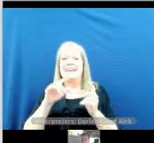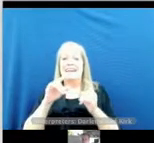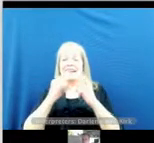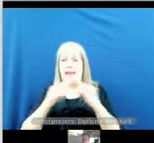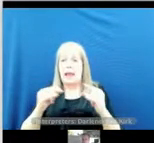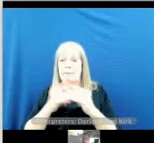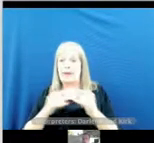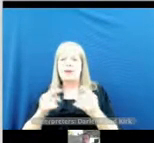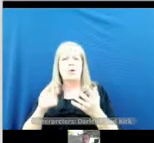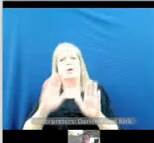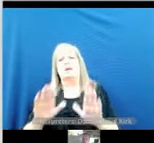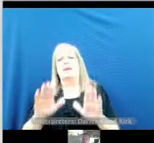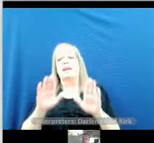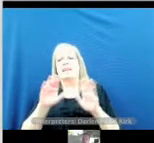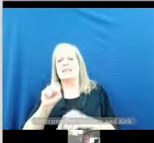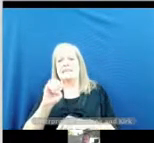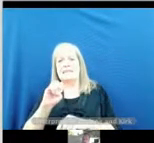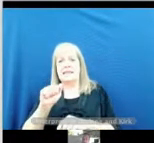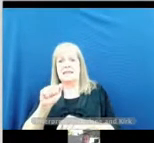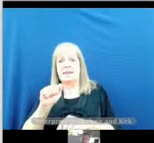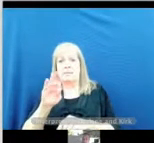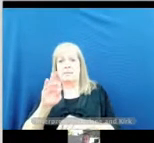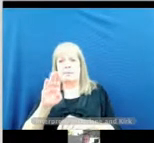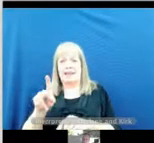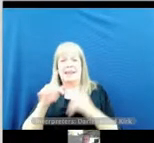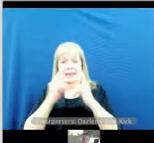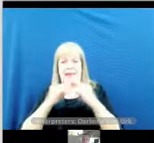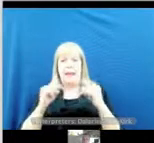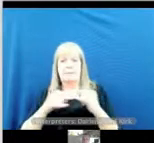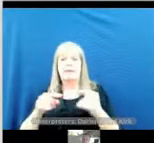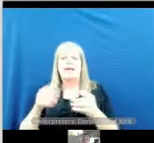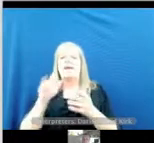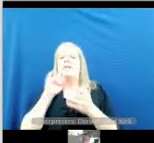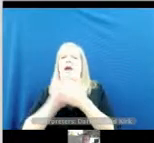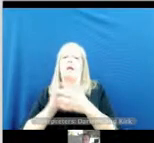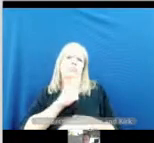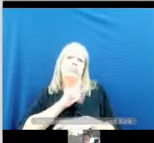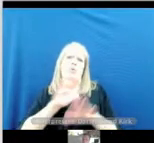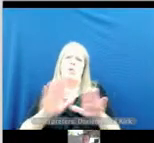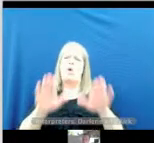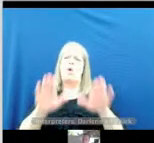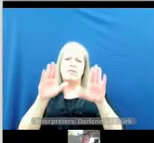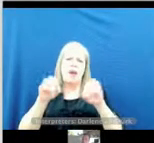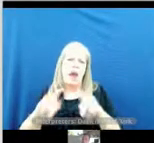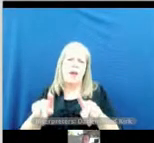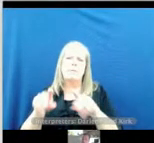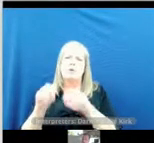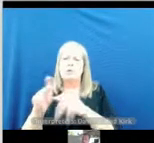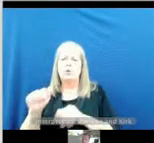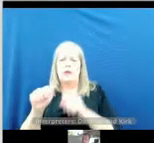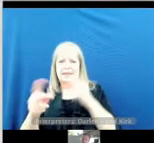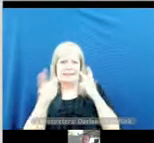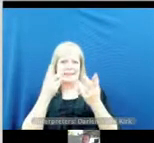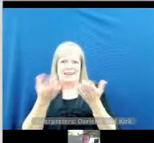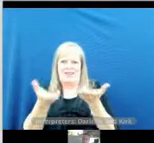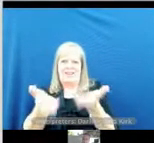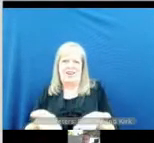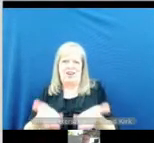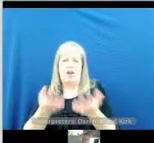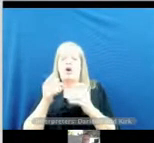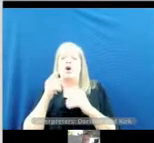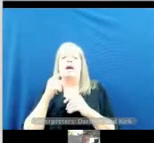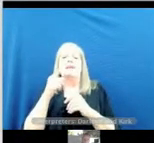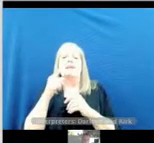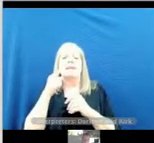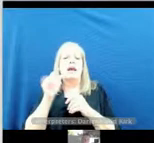amazing. So look for those sort of opportunities, and that's listed here, you can see. But before we go on to that, in